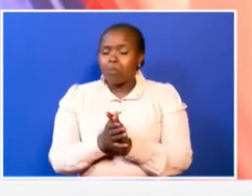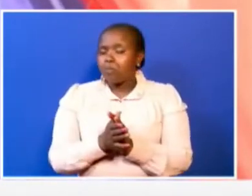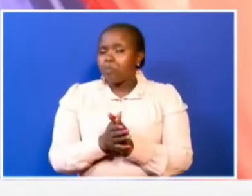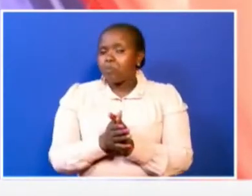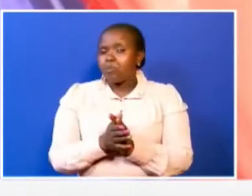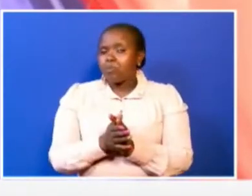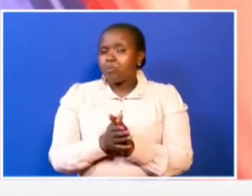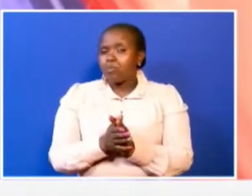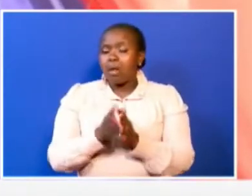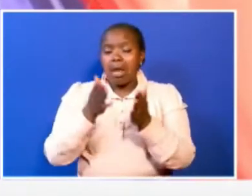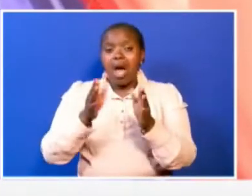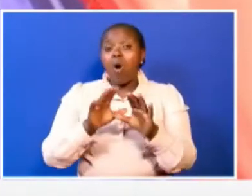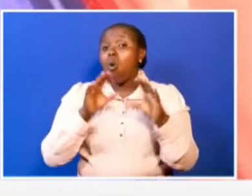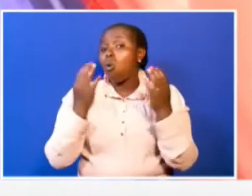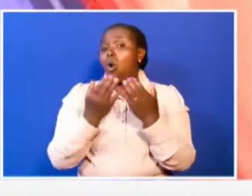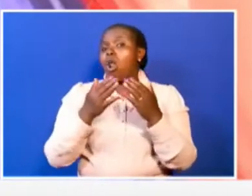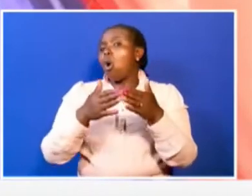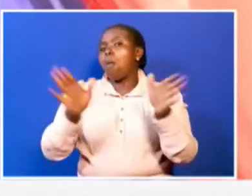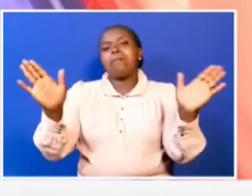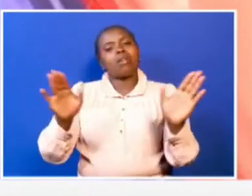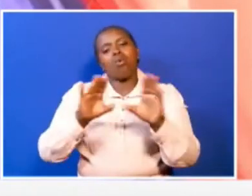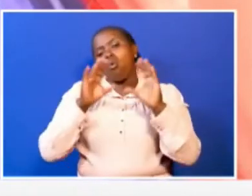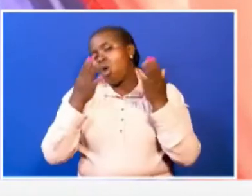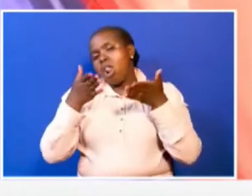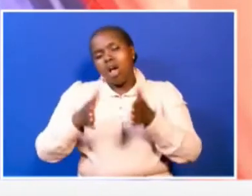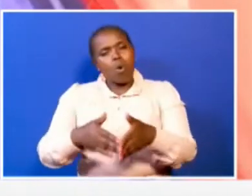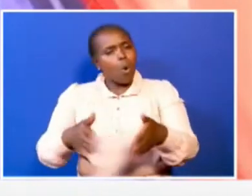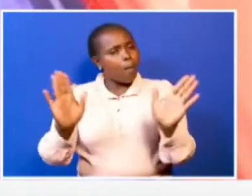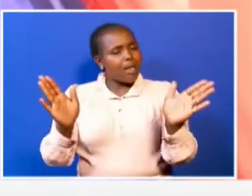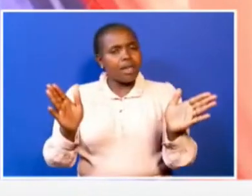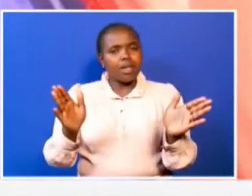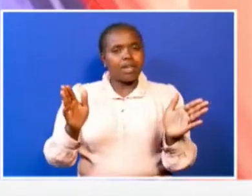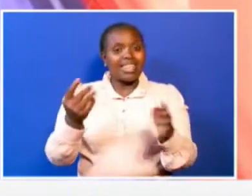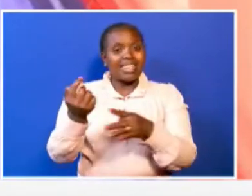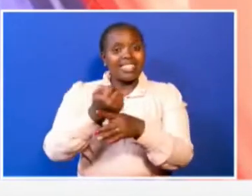any case, the world is now open. It is completely open. We are not training for Kenyans only.